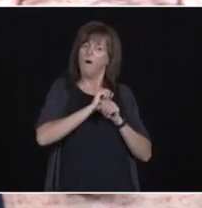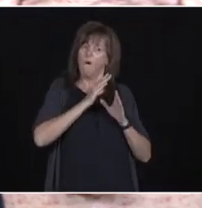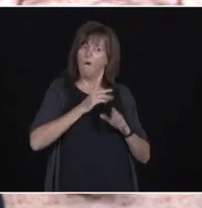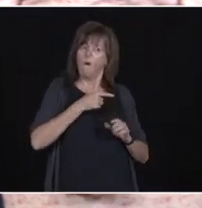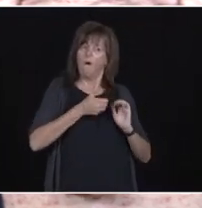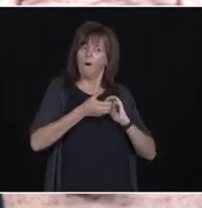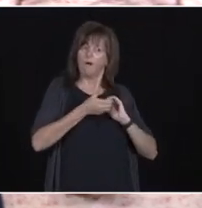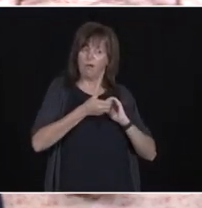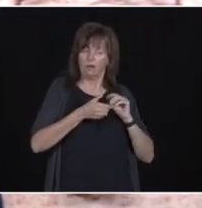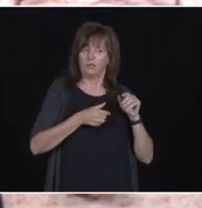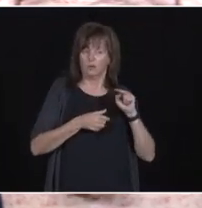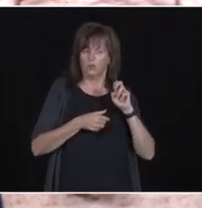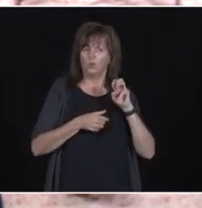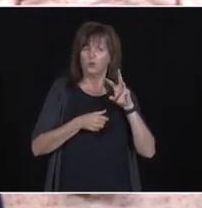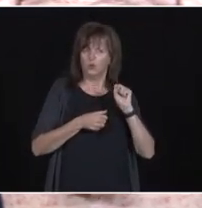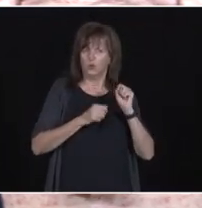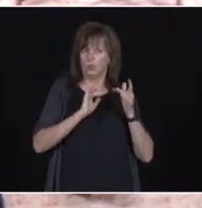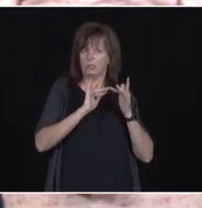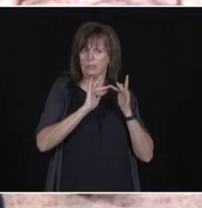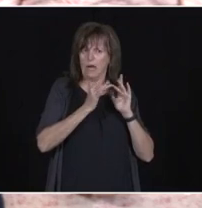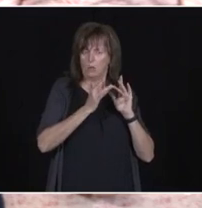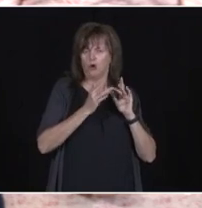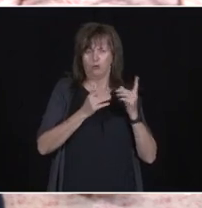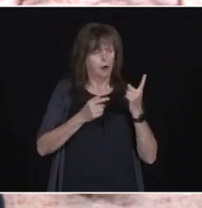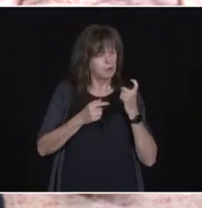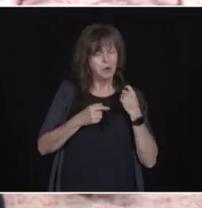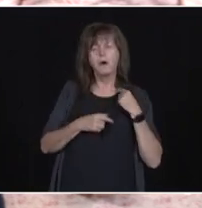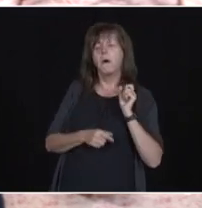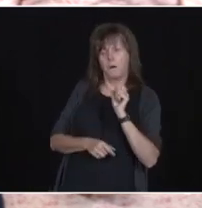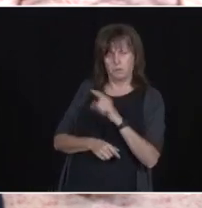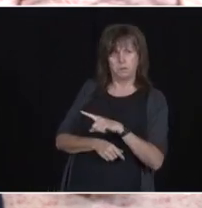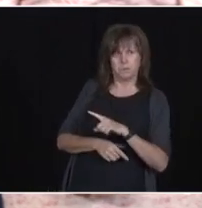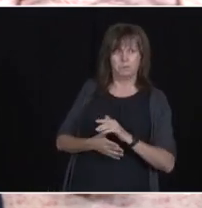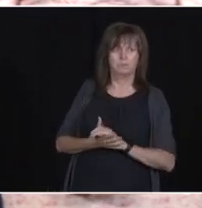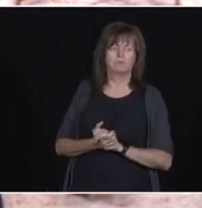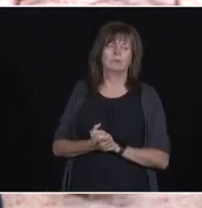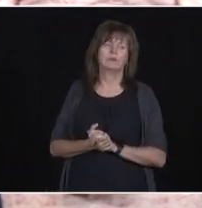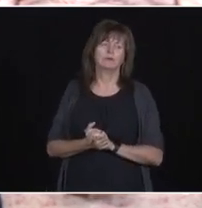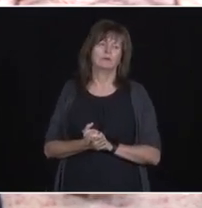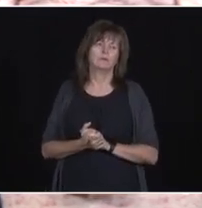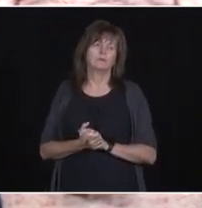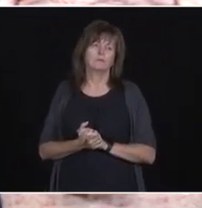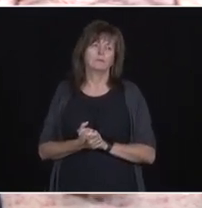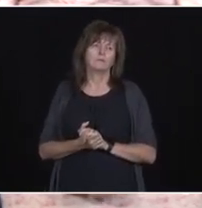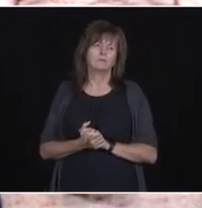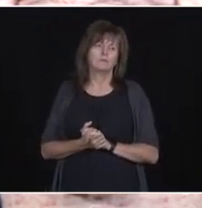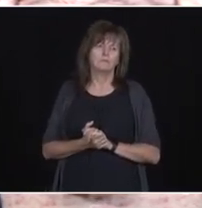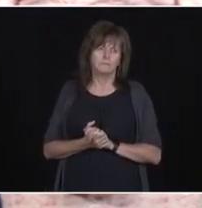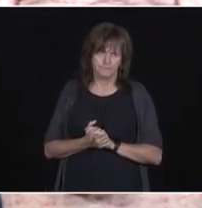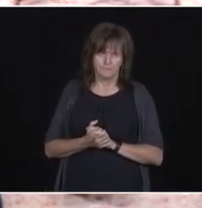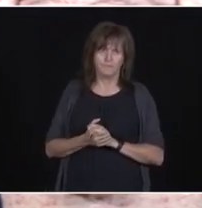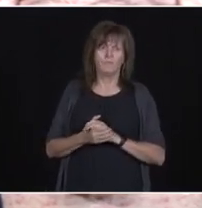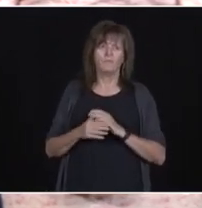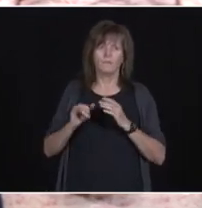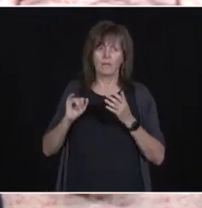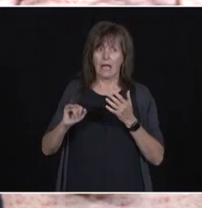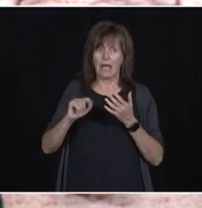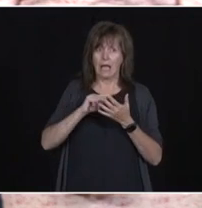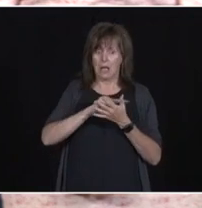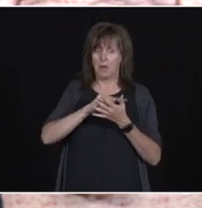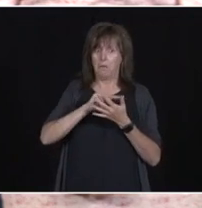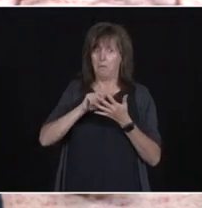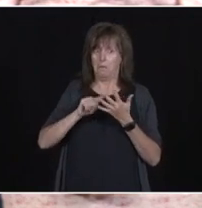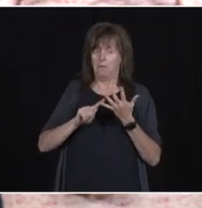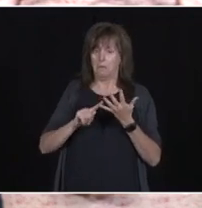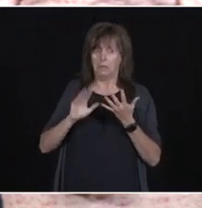and since testing criteria has expanded, Ontarians are now getting tested for COVID-19 even if they